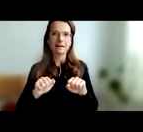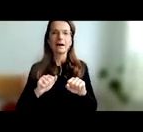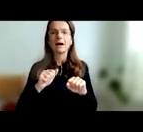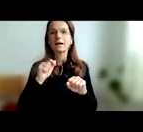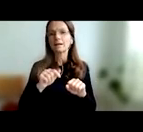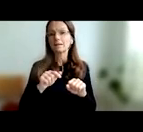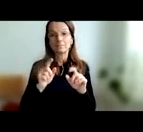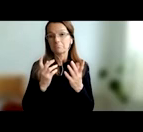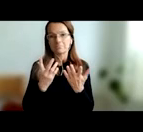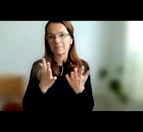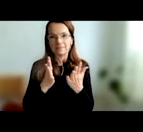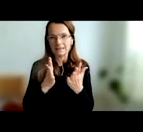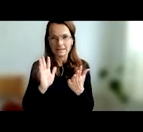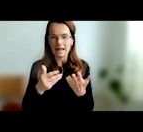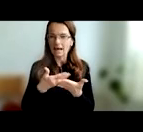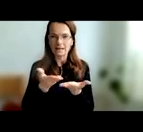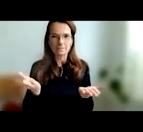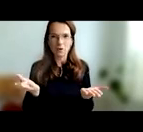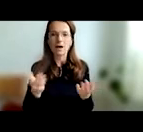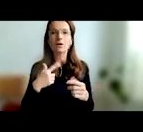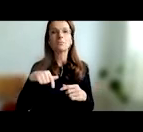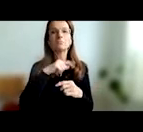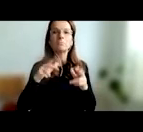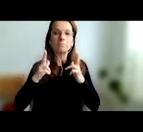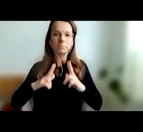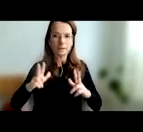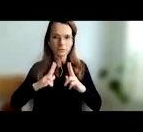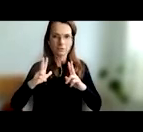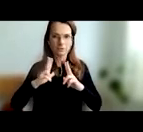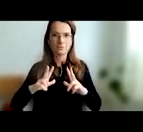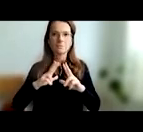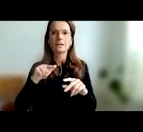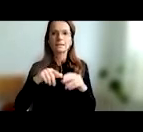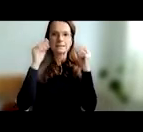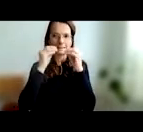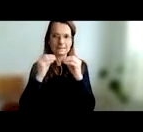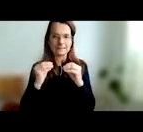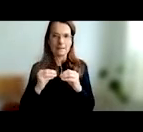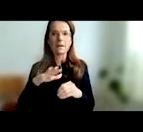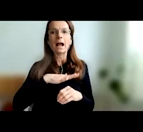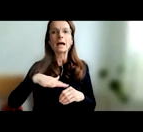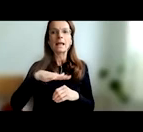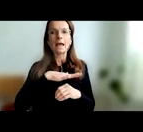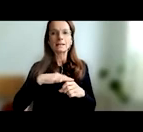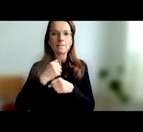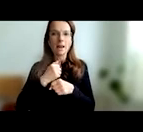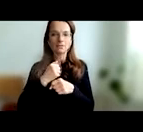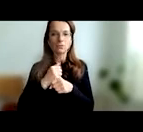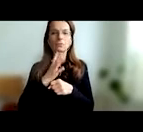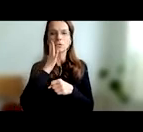of competences. We expect that in this